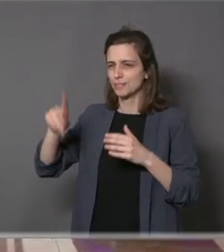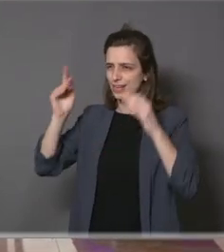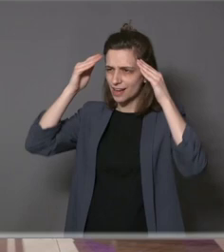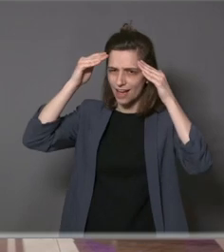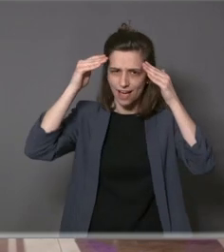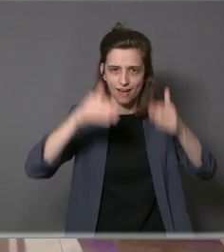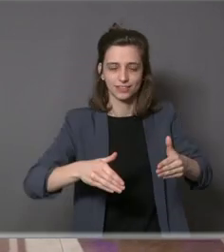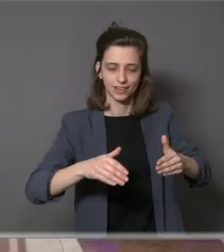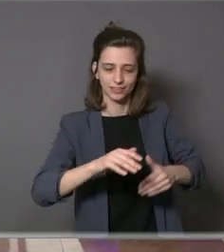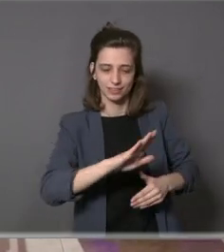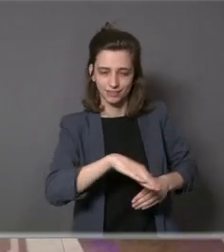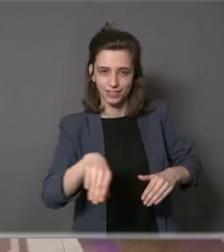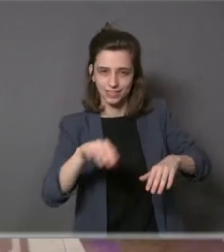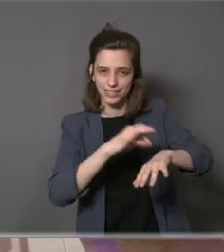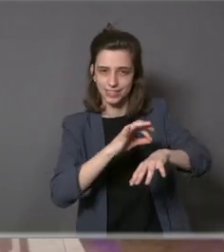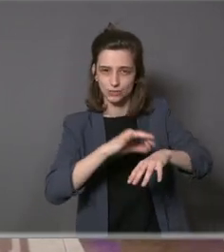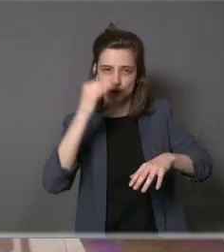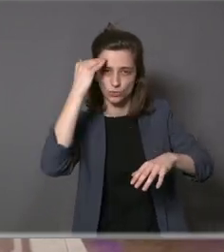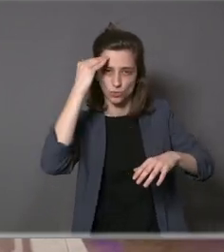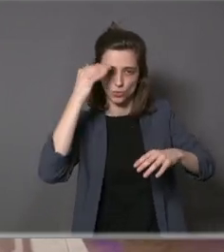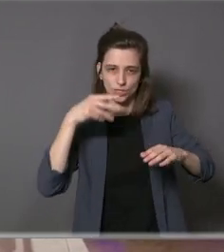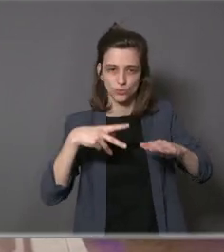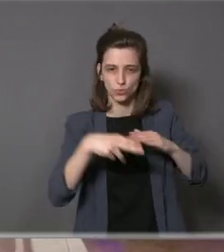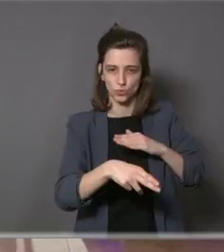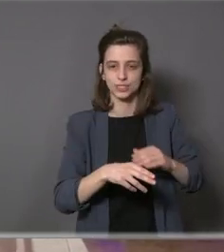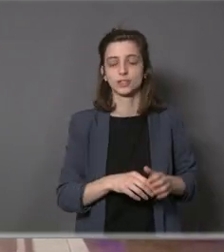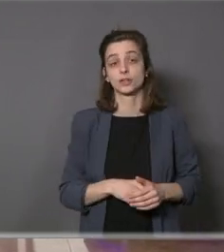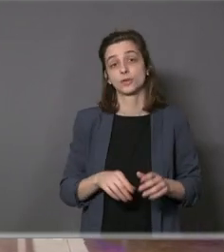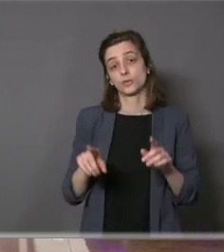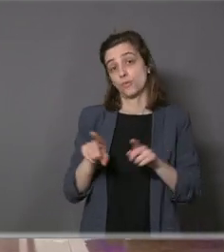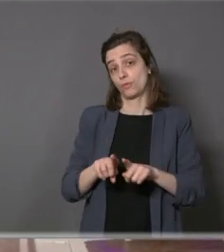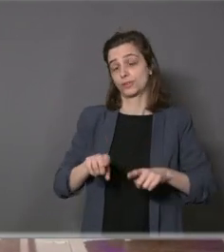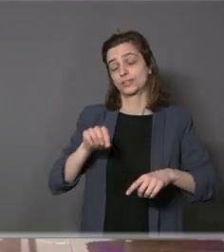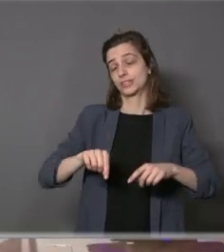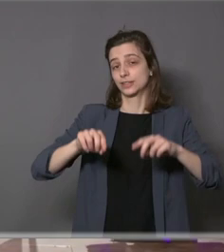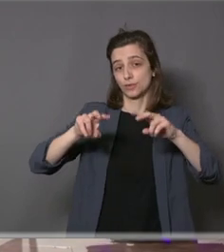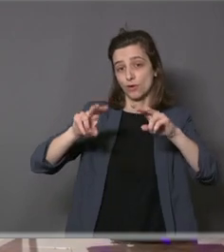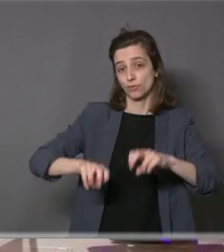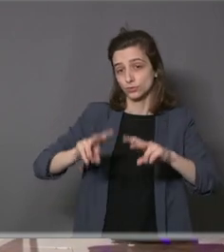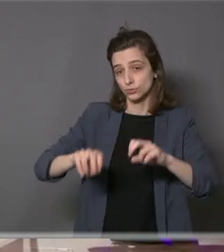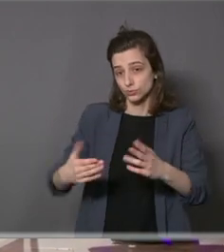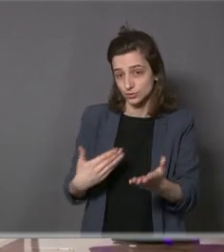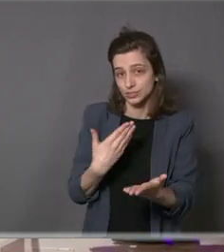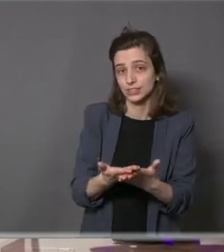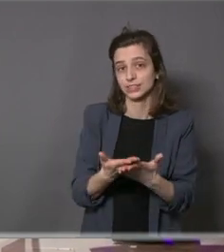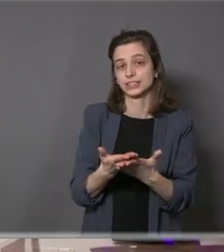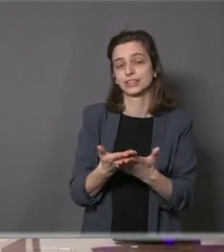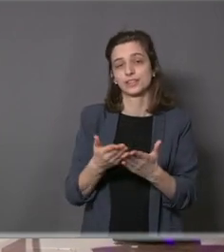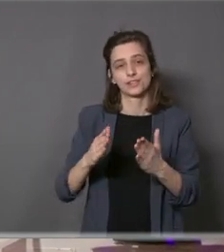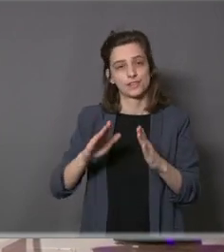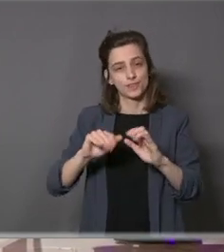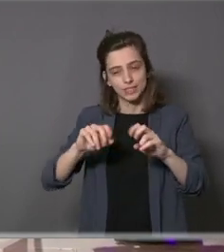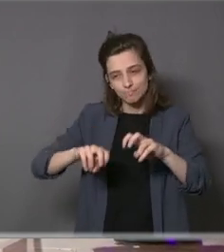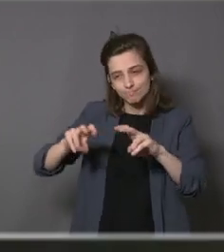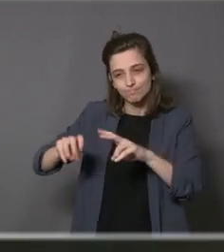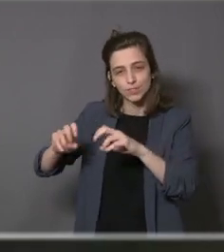disorder and the basic research that has taught us so much about the role of epigenetics in brain health and